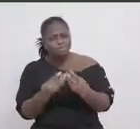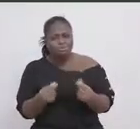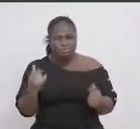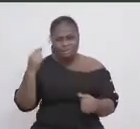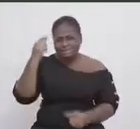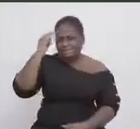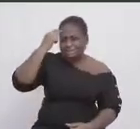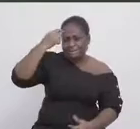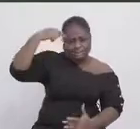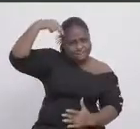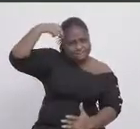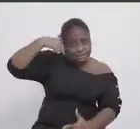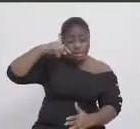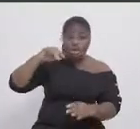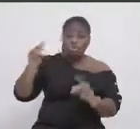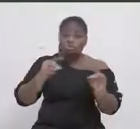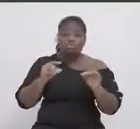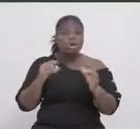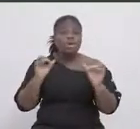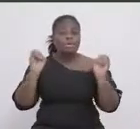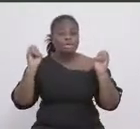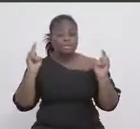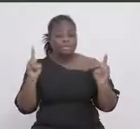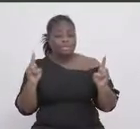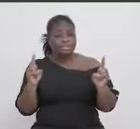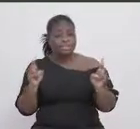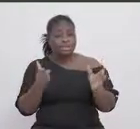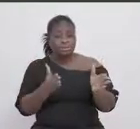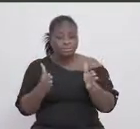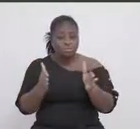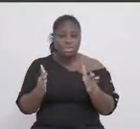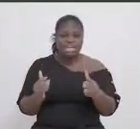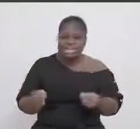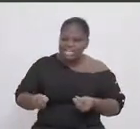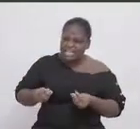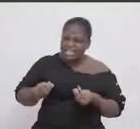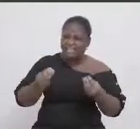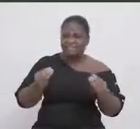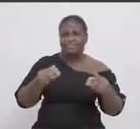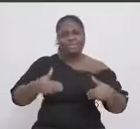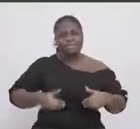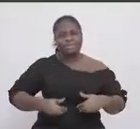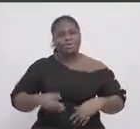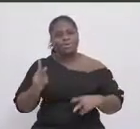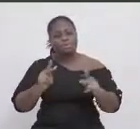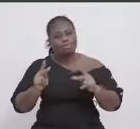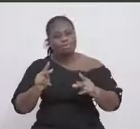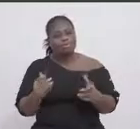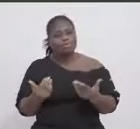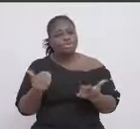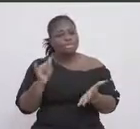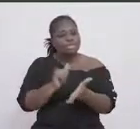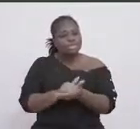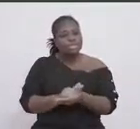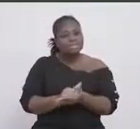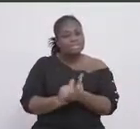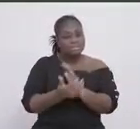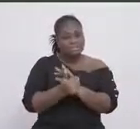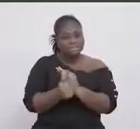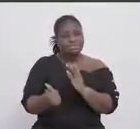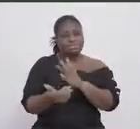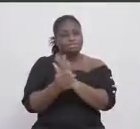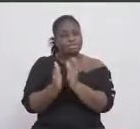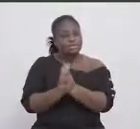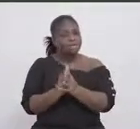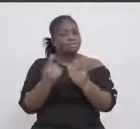thinking. Does the educational system give the young people these raw material skills to allow them to be successful